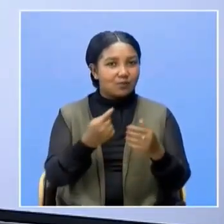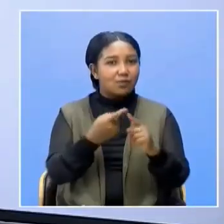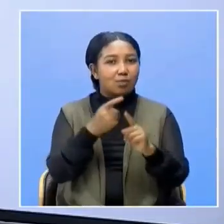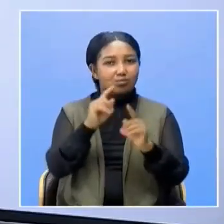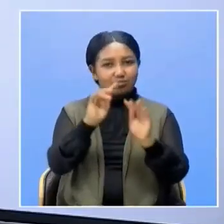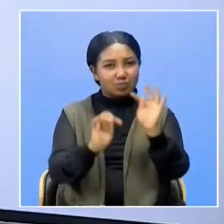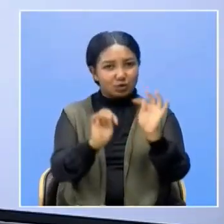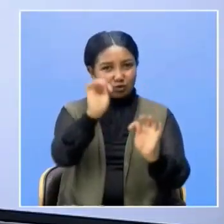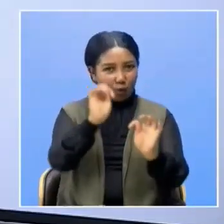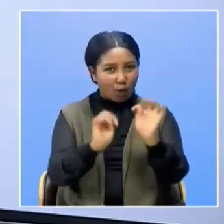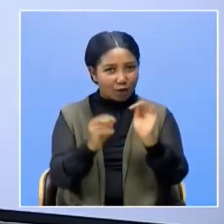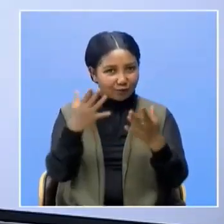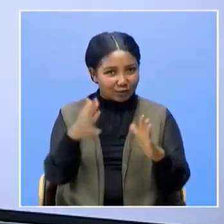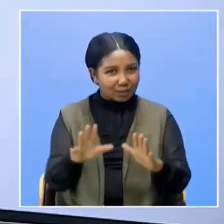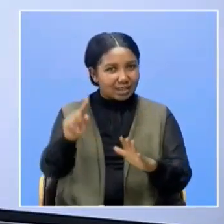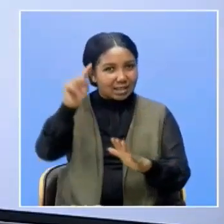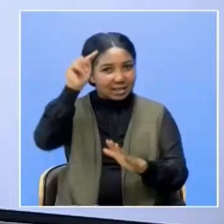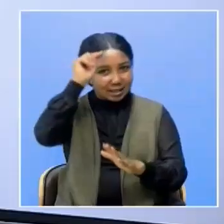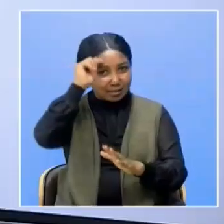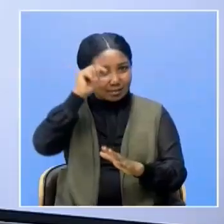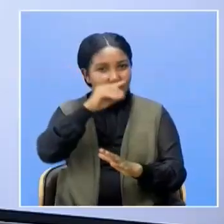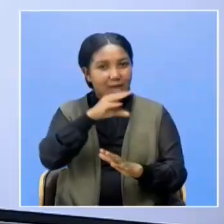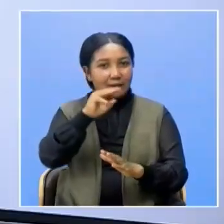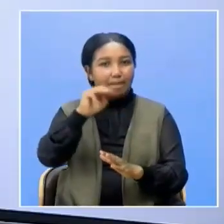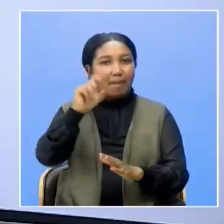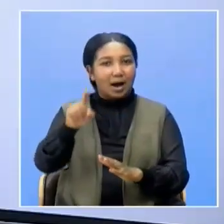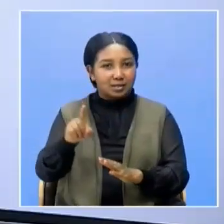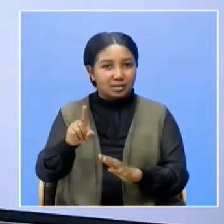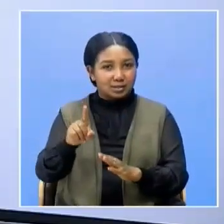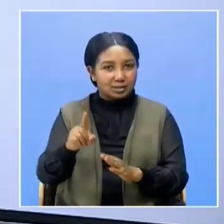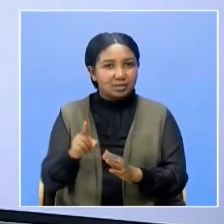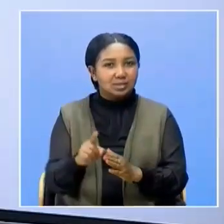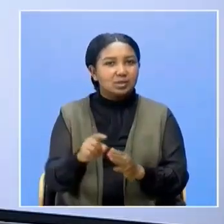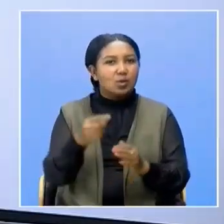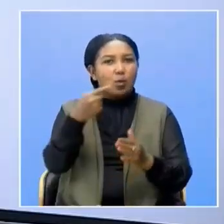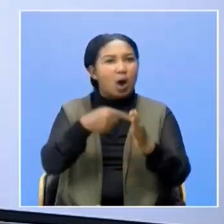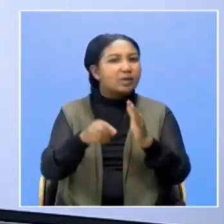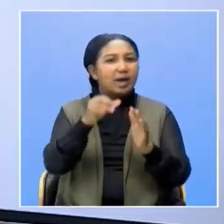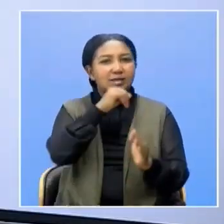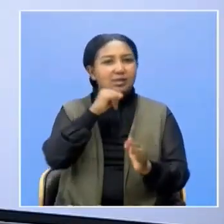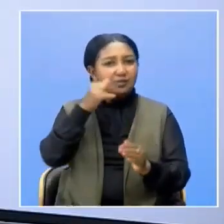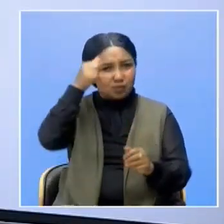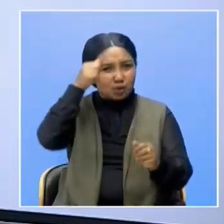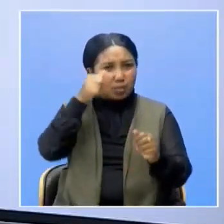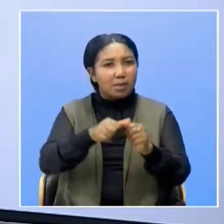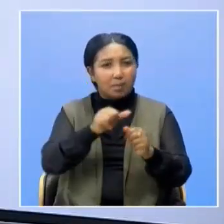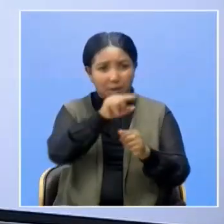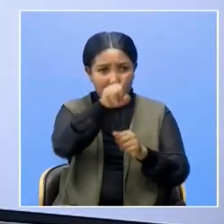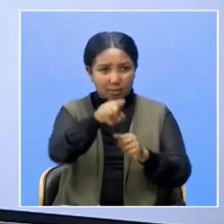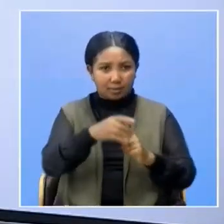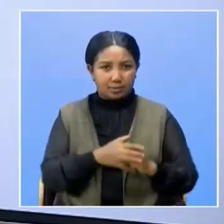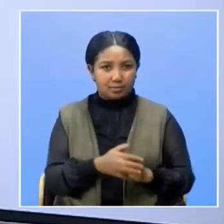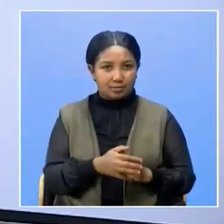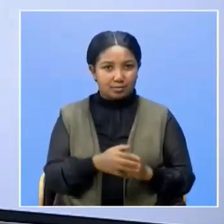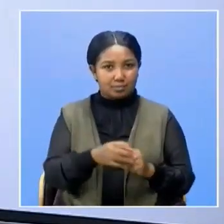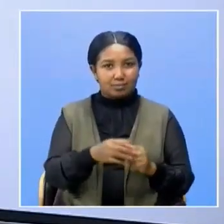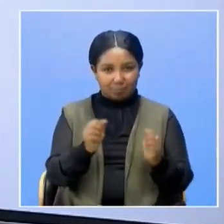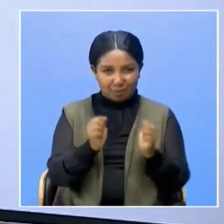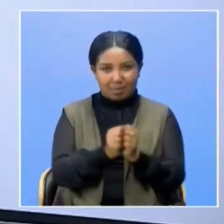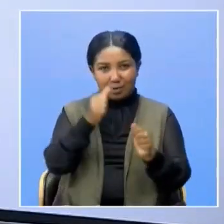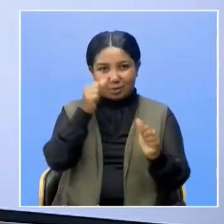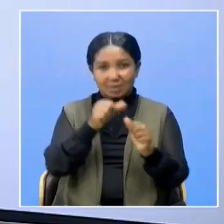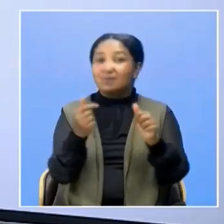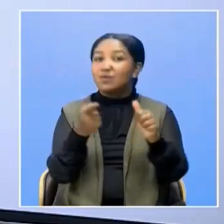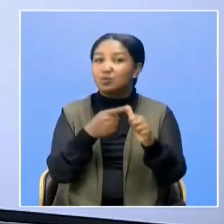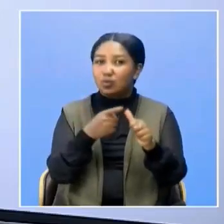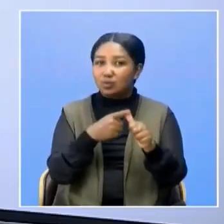story of Tim and Max, what adjectives do you remember? Let us remember together. The first one